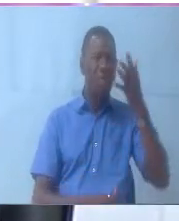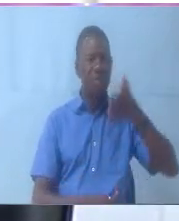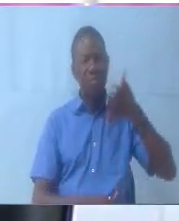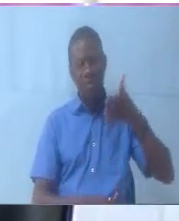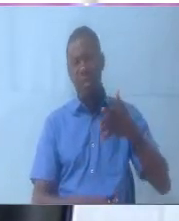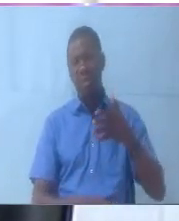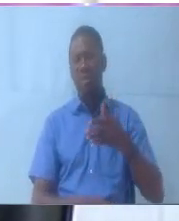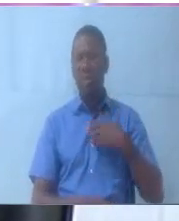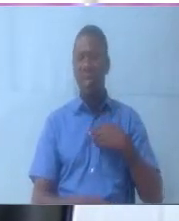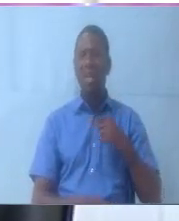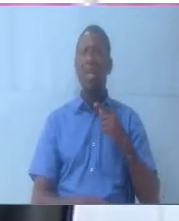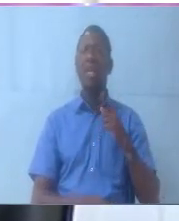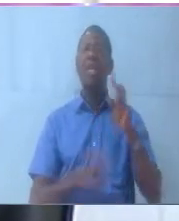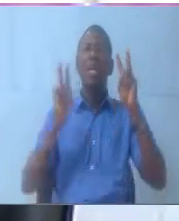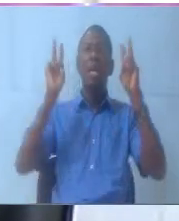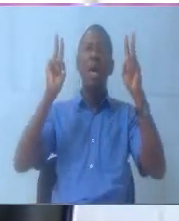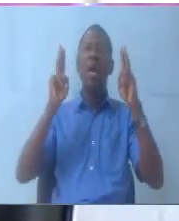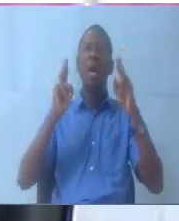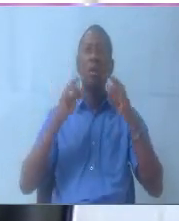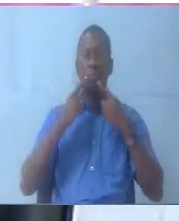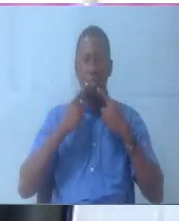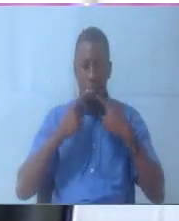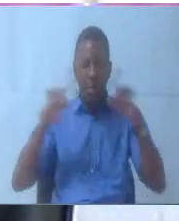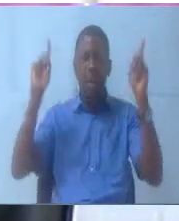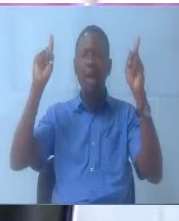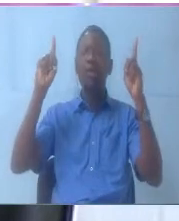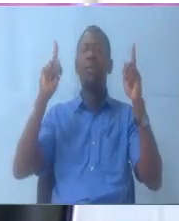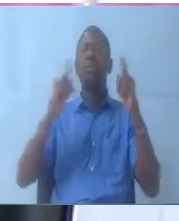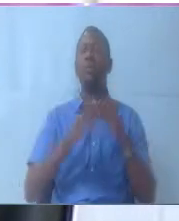ngamera 2014 wala 2015 Yaya